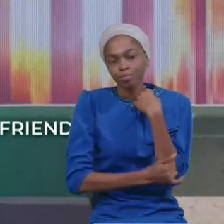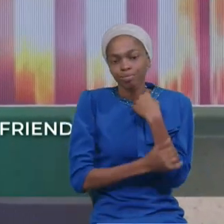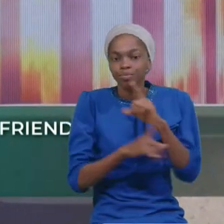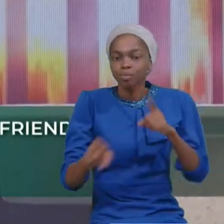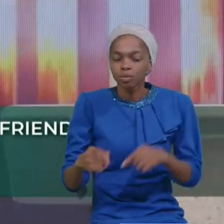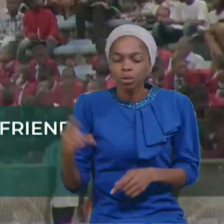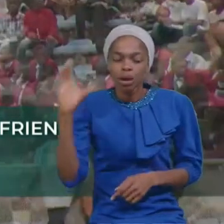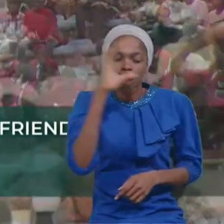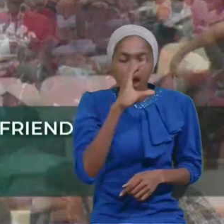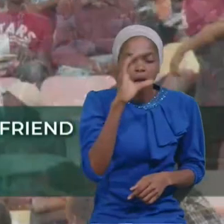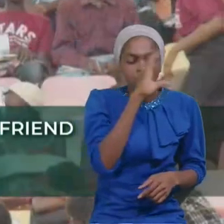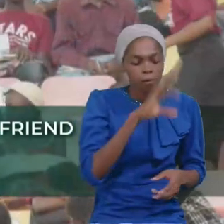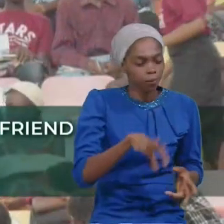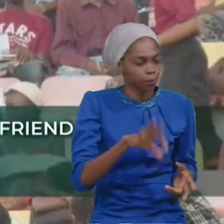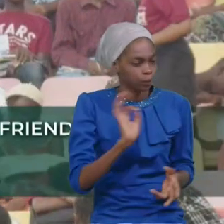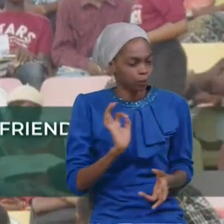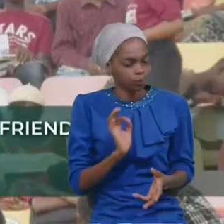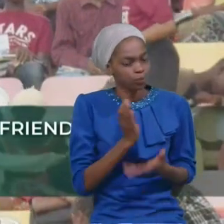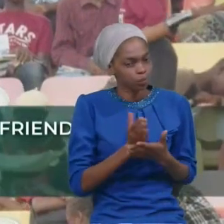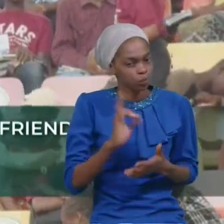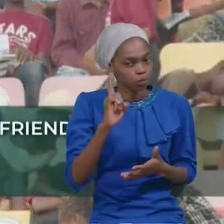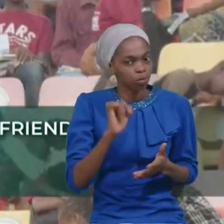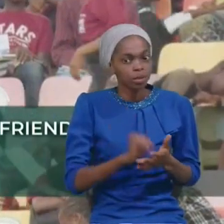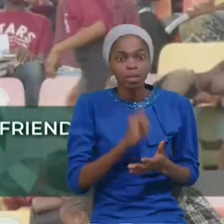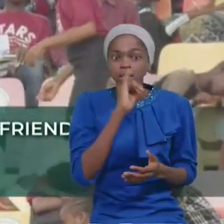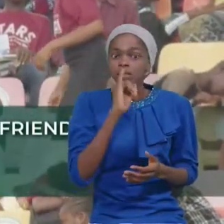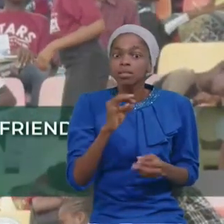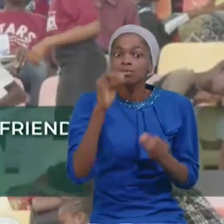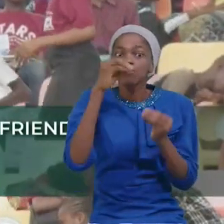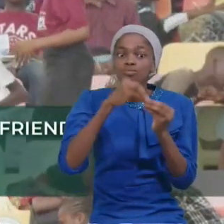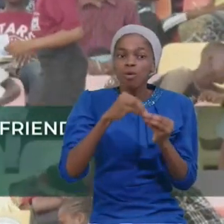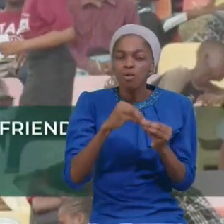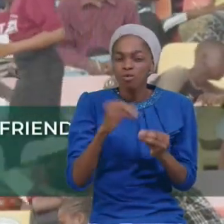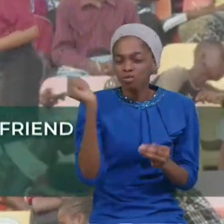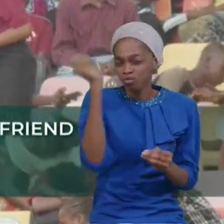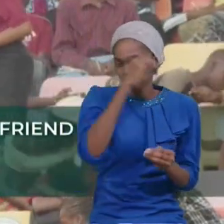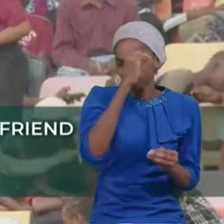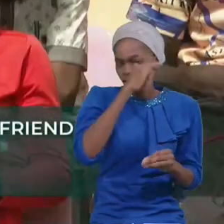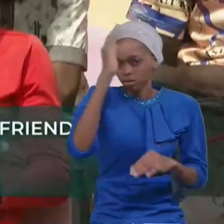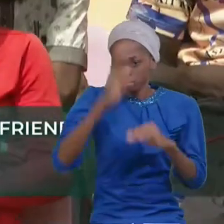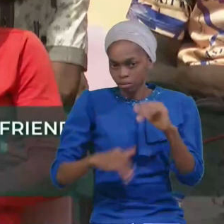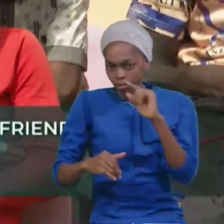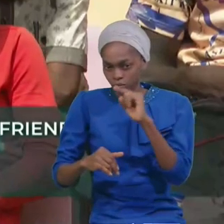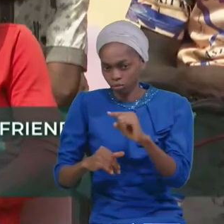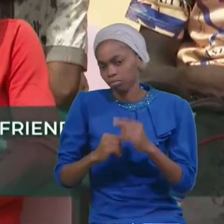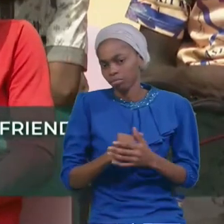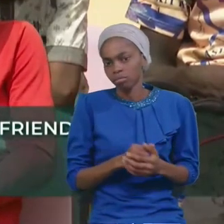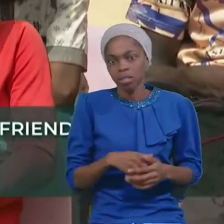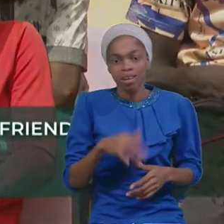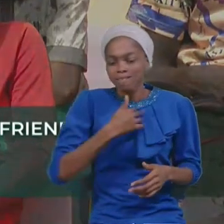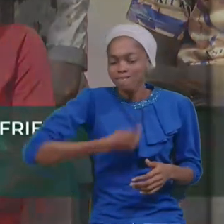the greatest fool in the land. Go get him. Before I die, I will